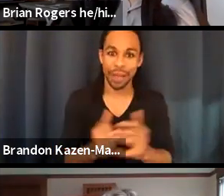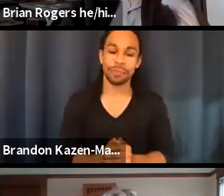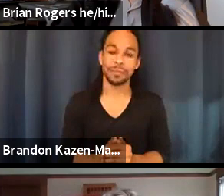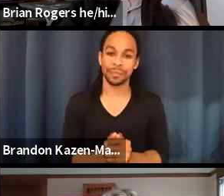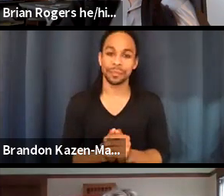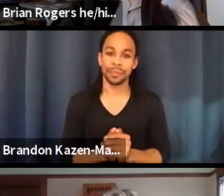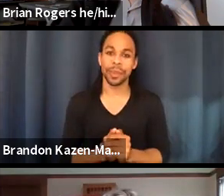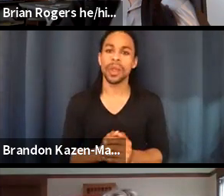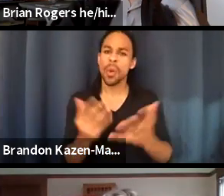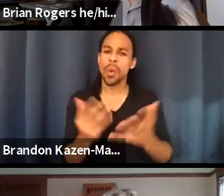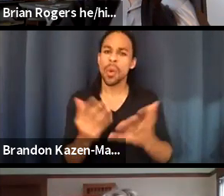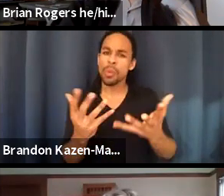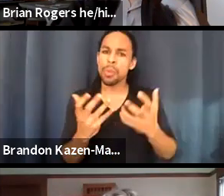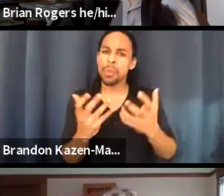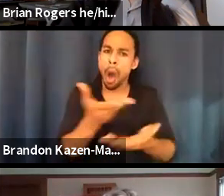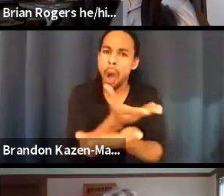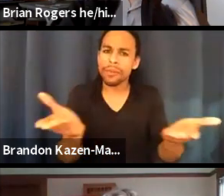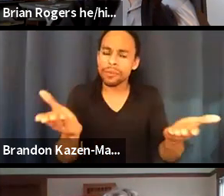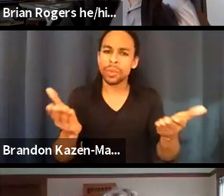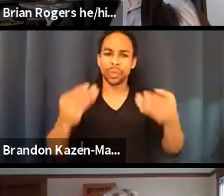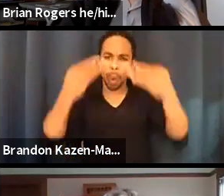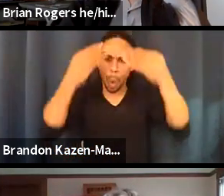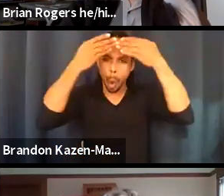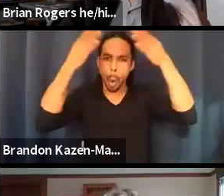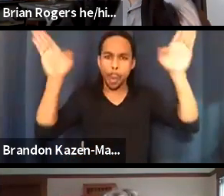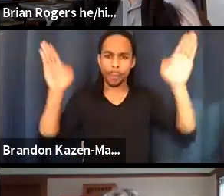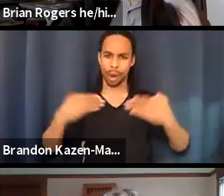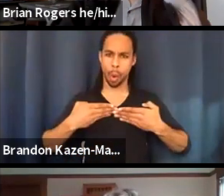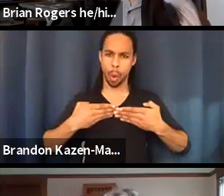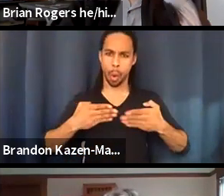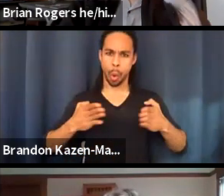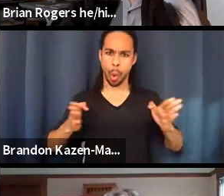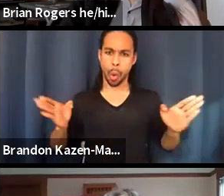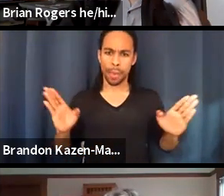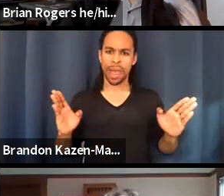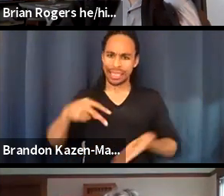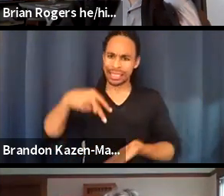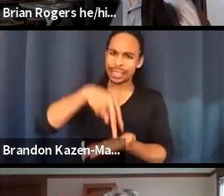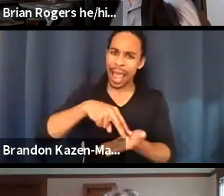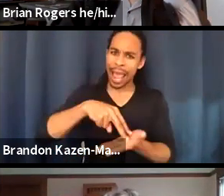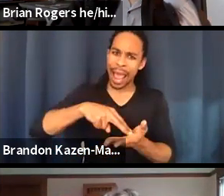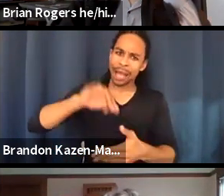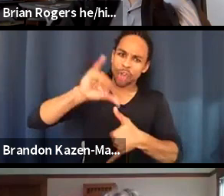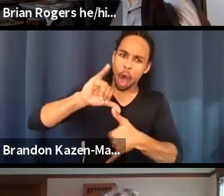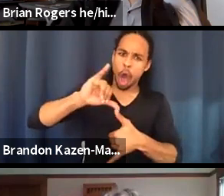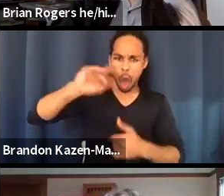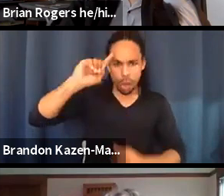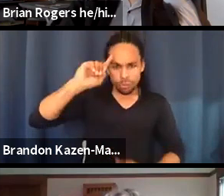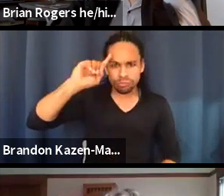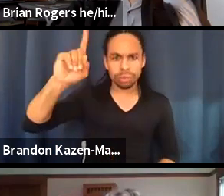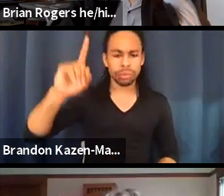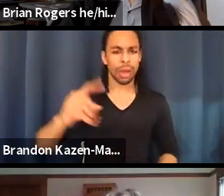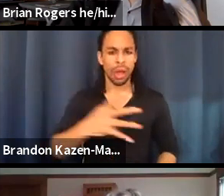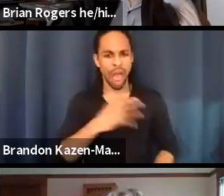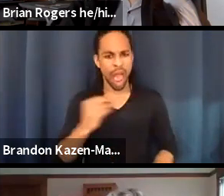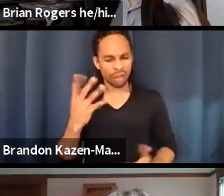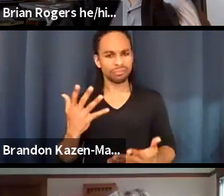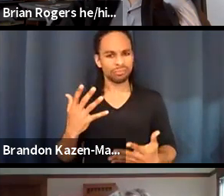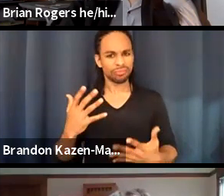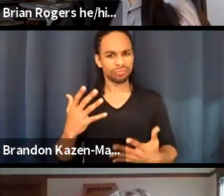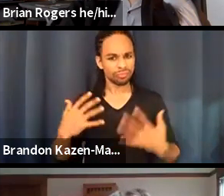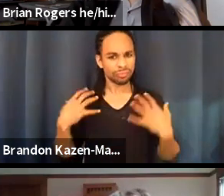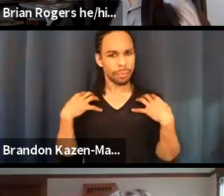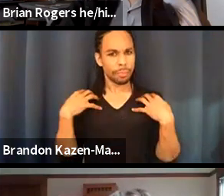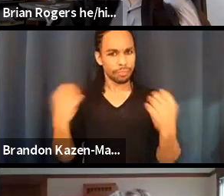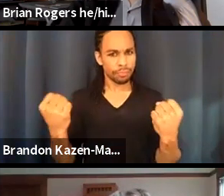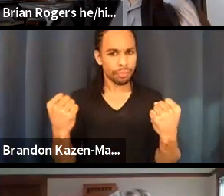containers of fire and vessels of imagination for this discussion. I offer that we take 3 deep